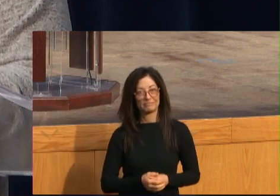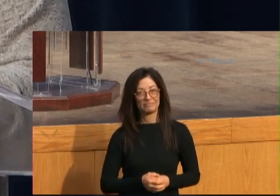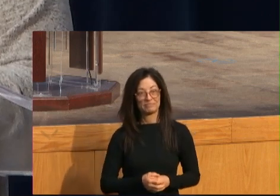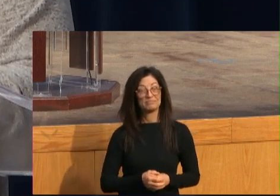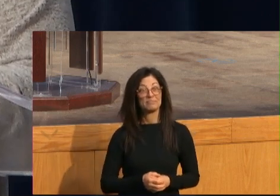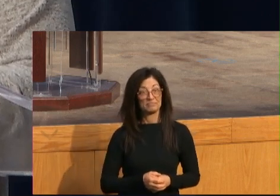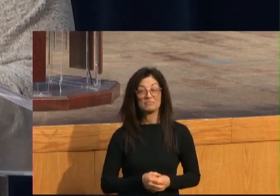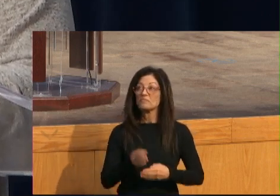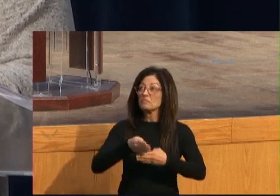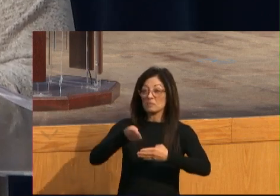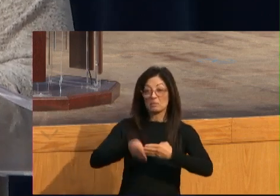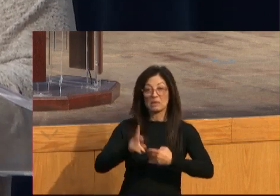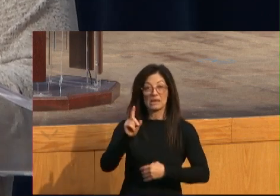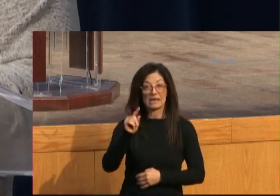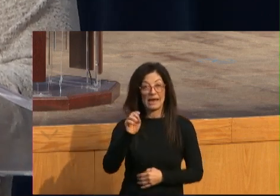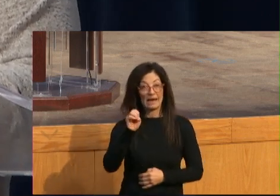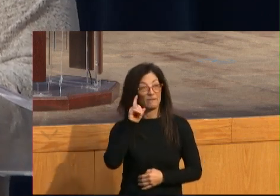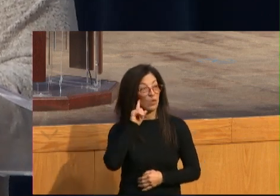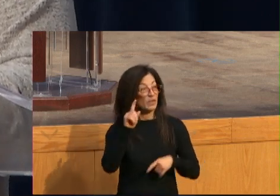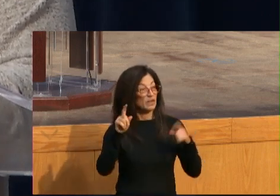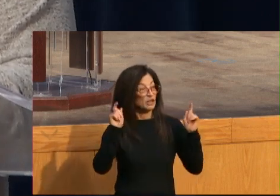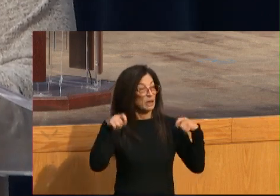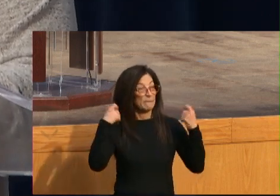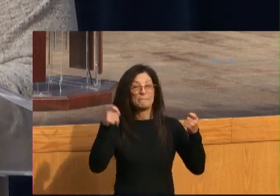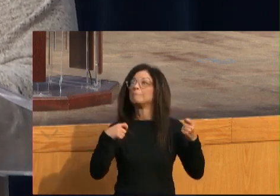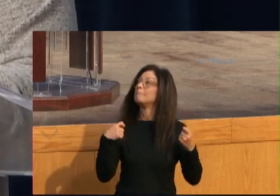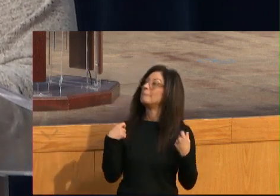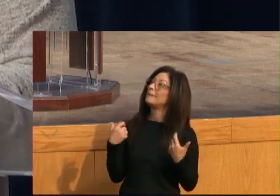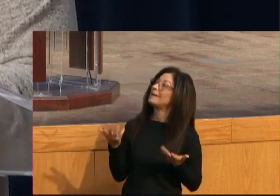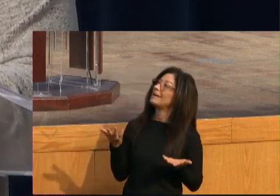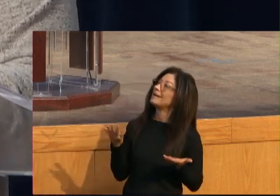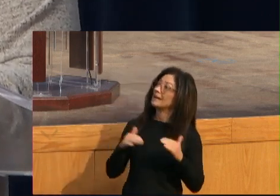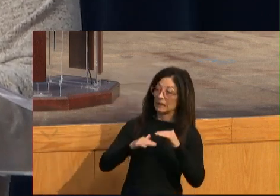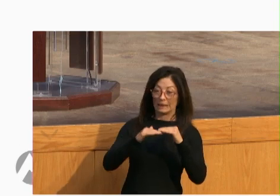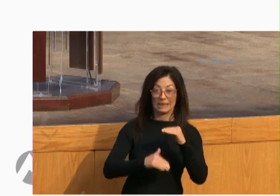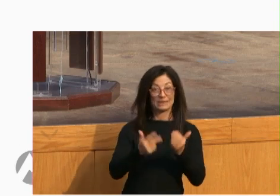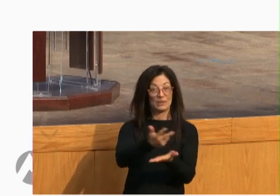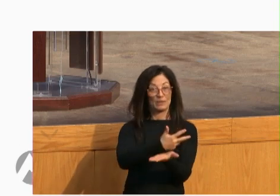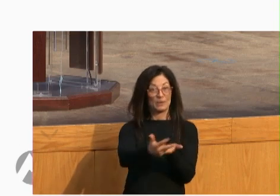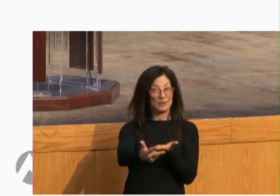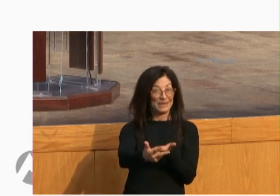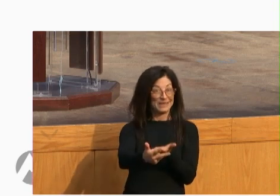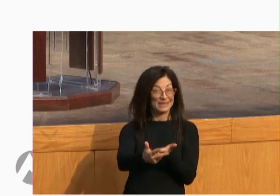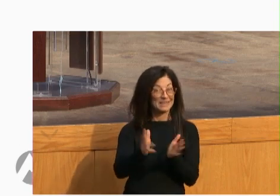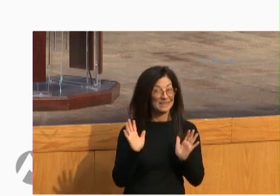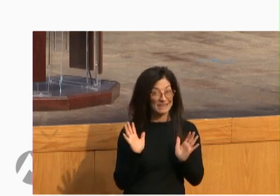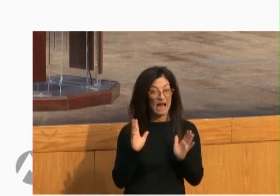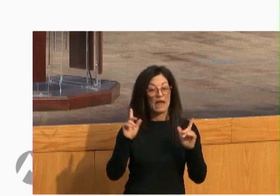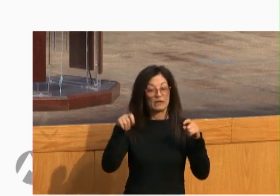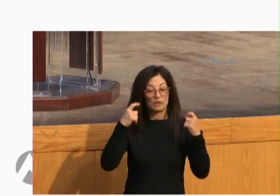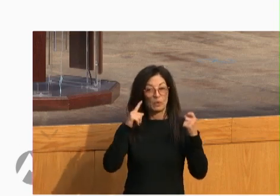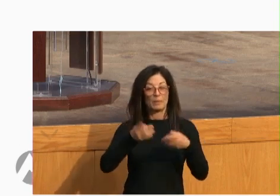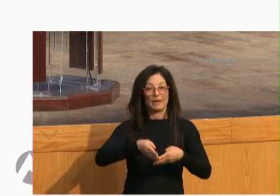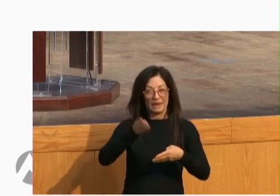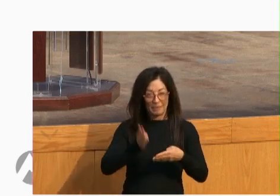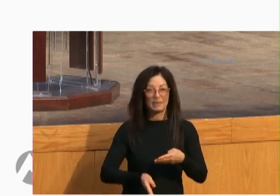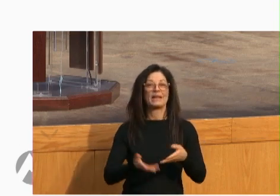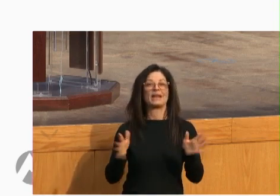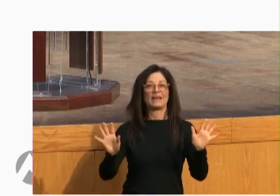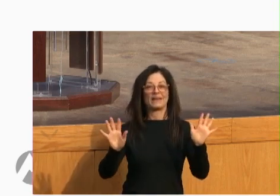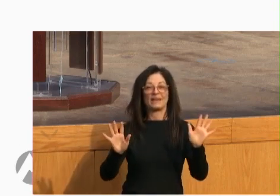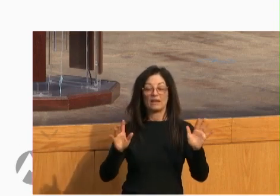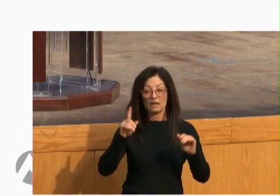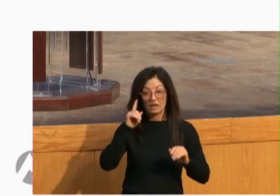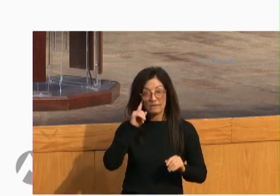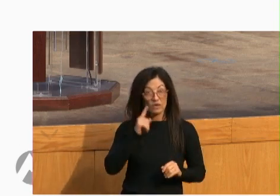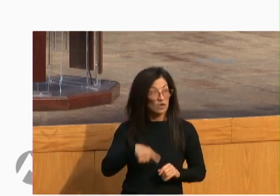The completion date for the gym, less than 3 weeks away, and the gym will be completed. For